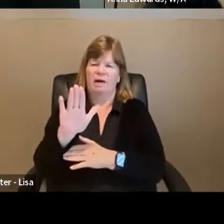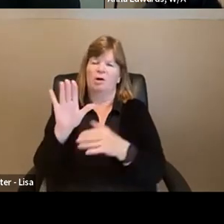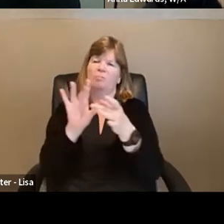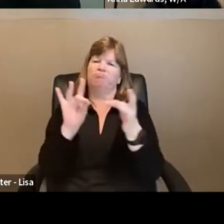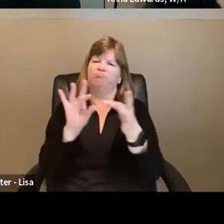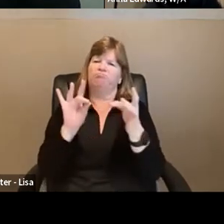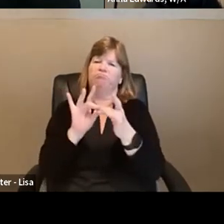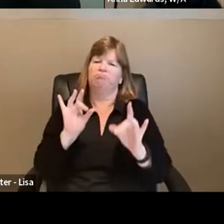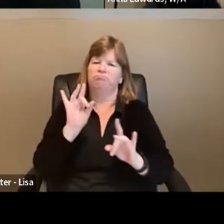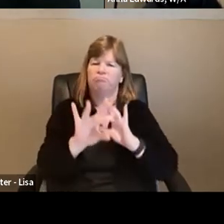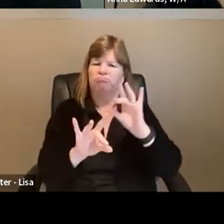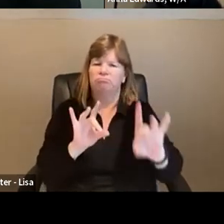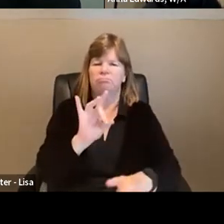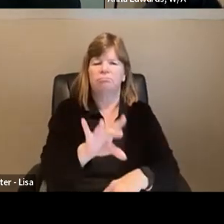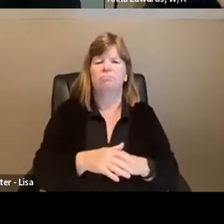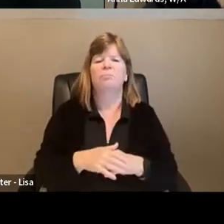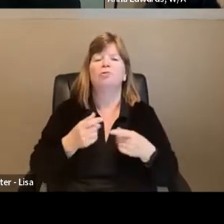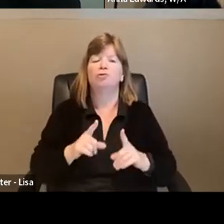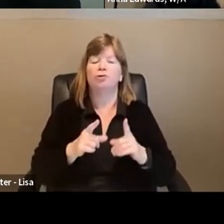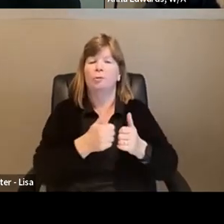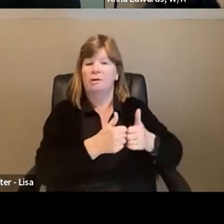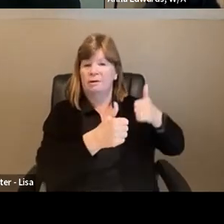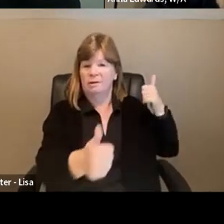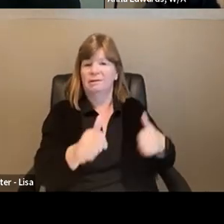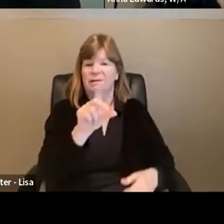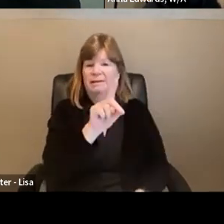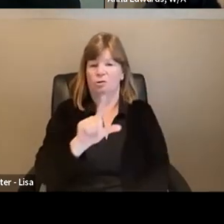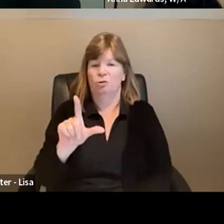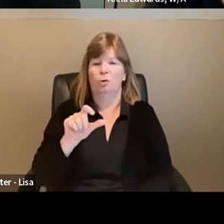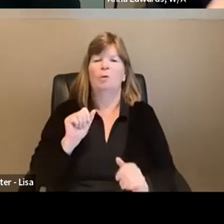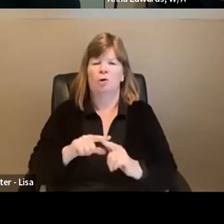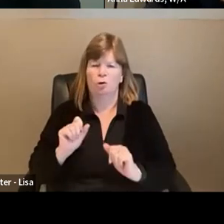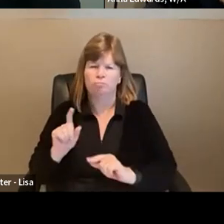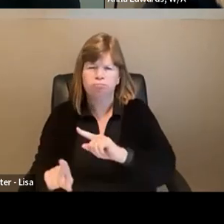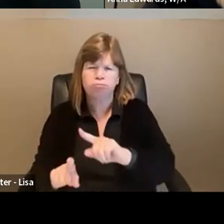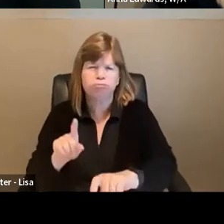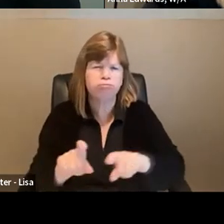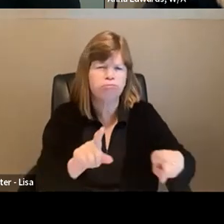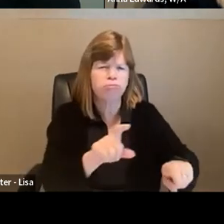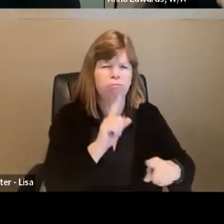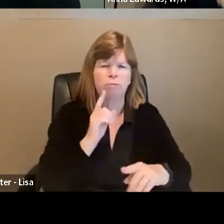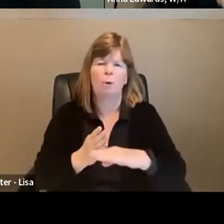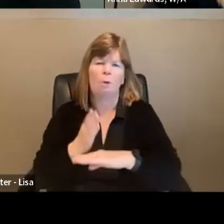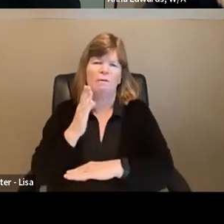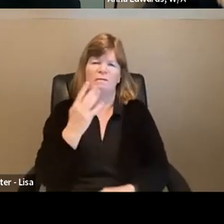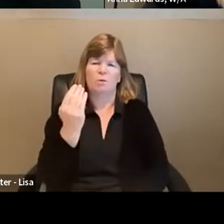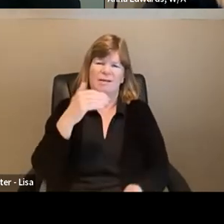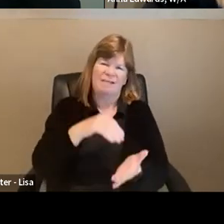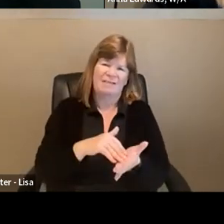So during distance learning, we were able to survey our educators, over 14,000 educators out